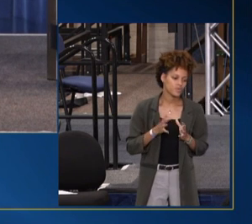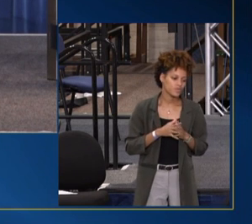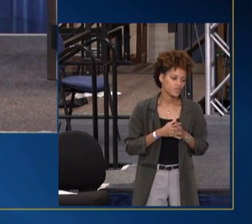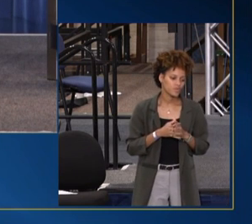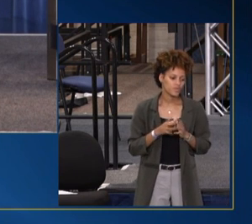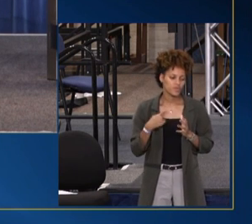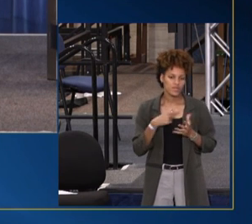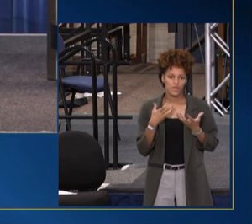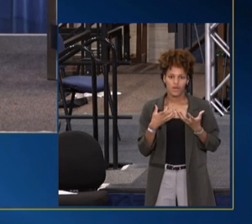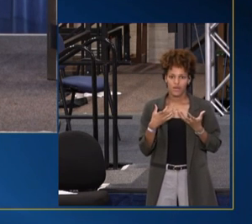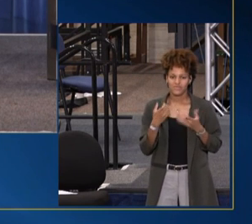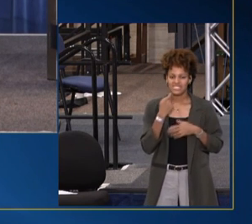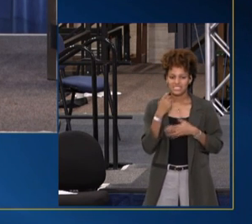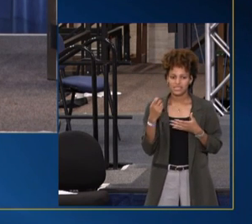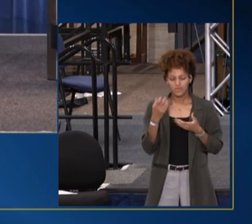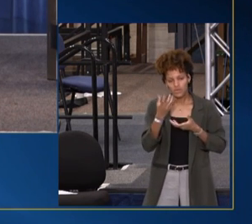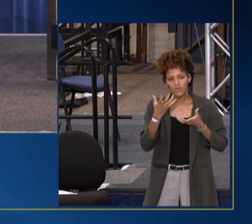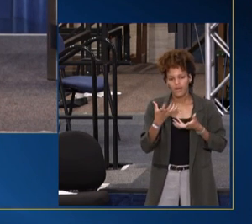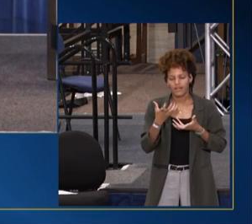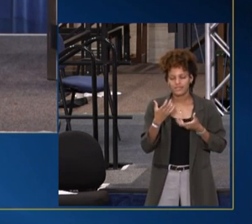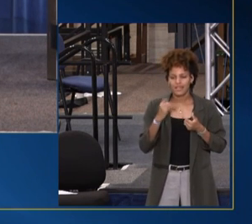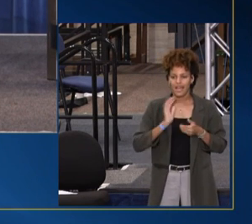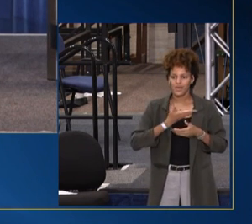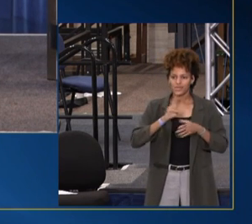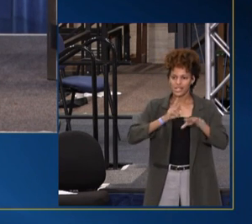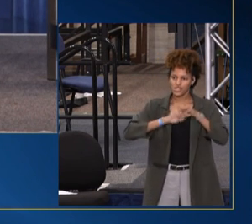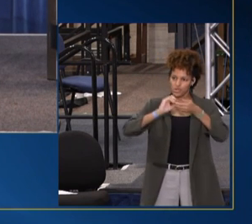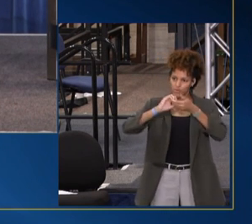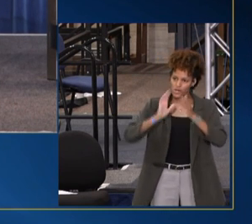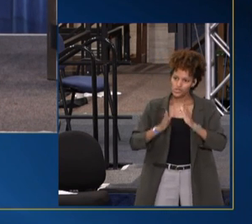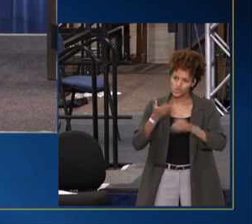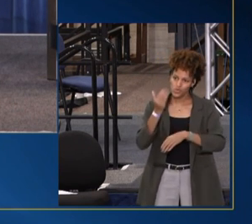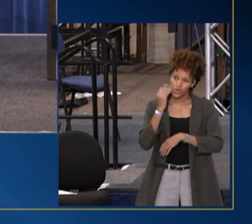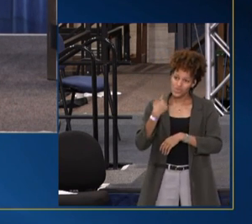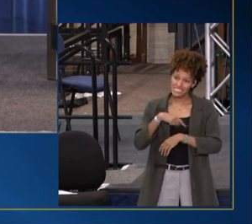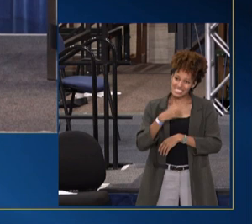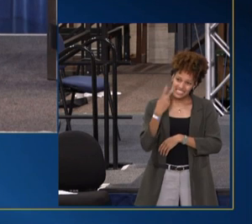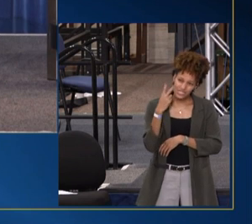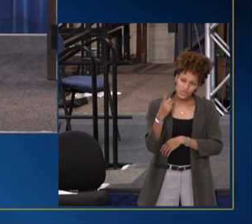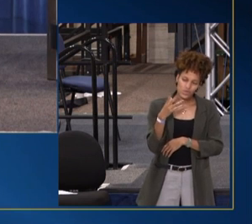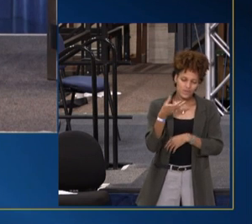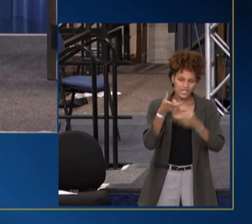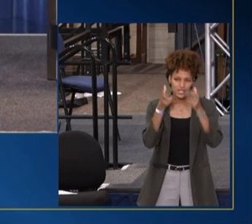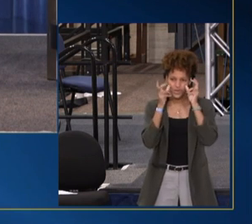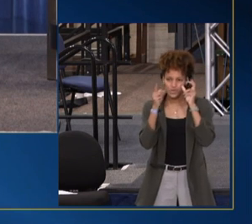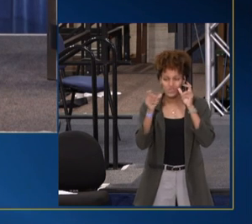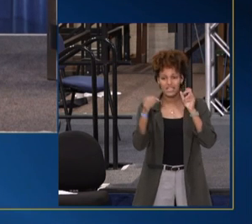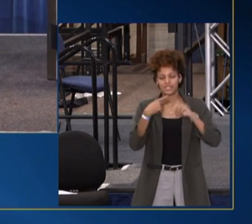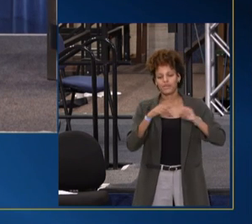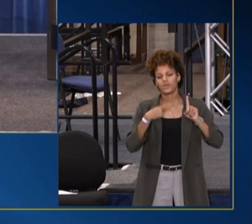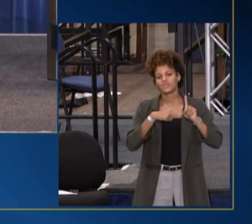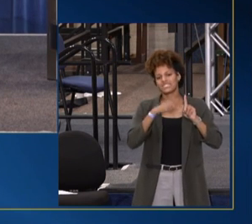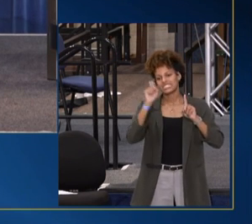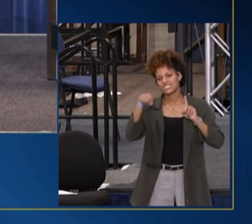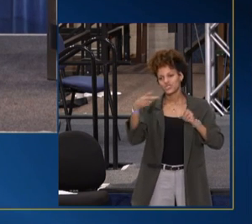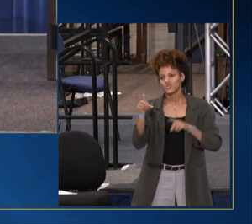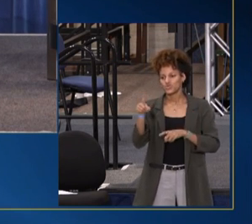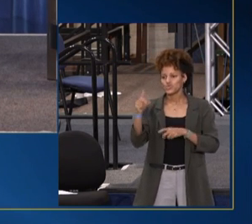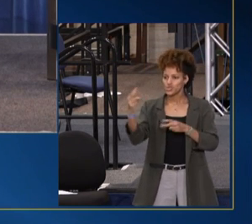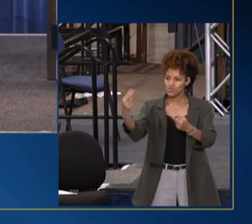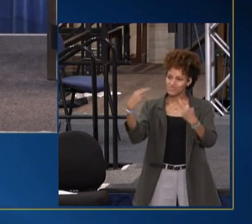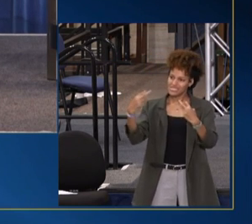We just want our national partners to know that we see you and we hear you, but we need you to see us